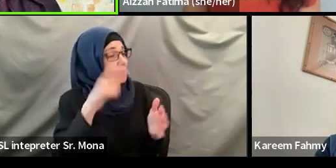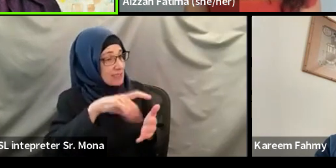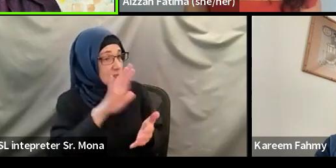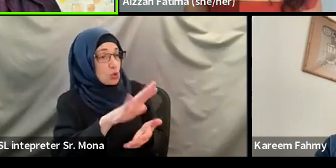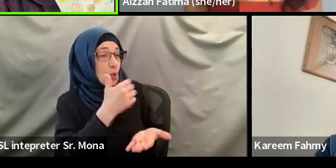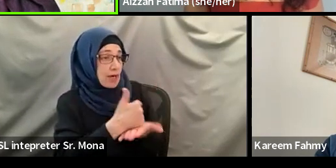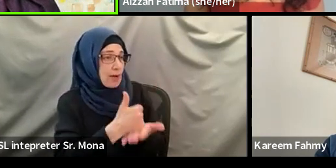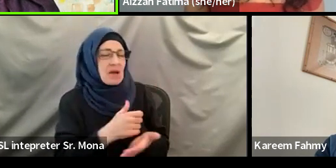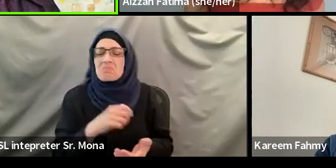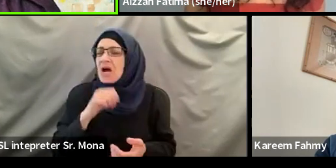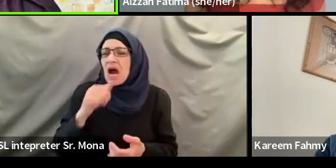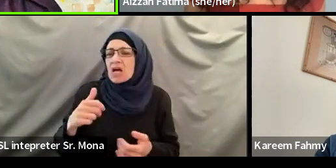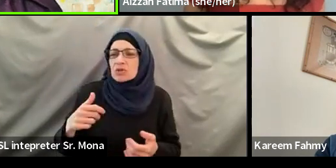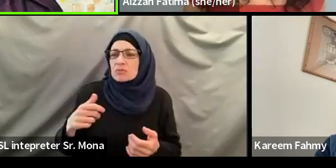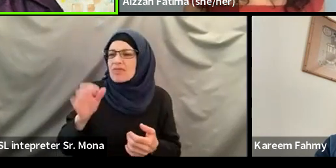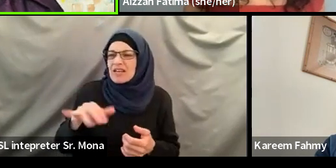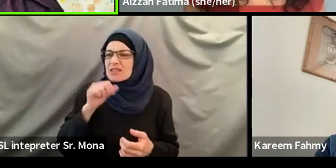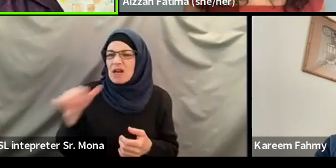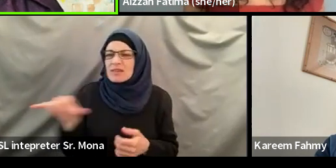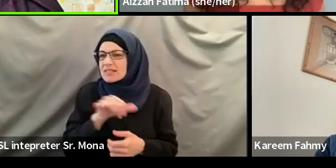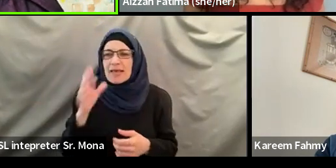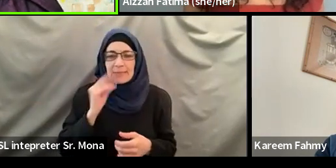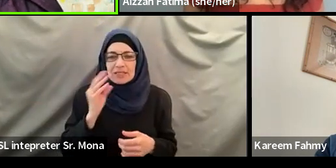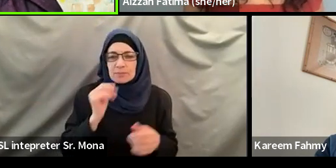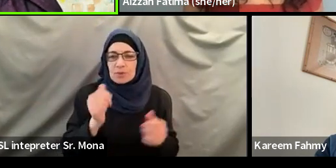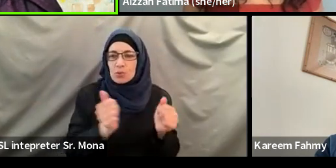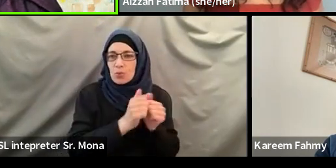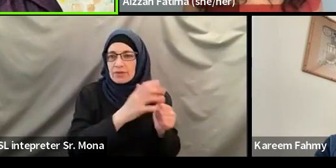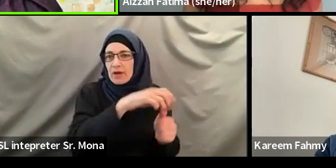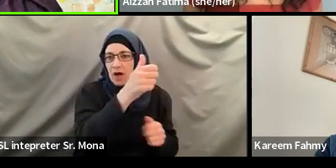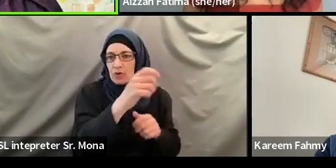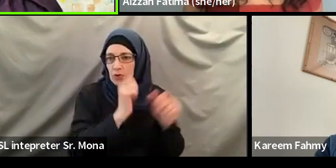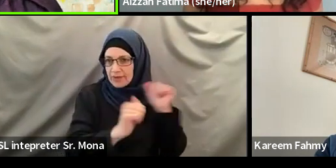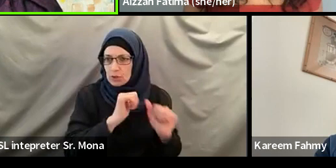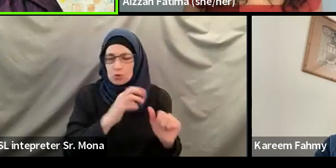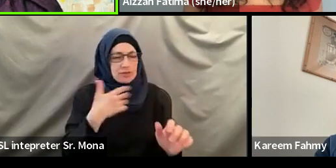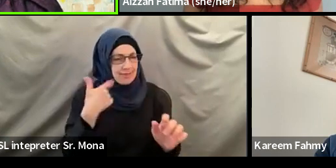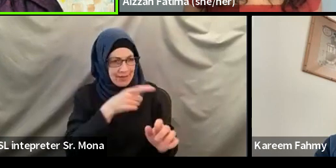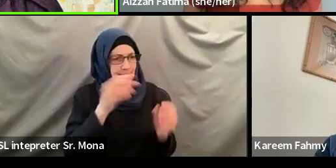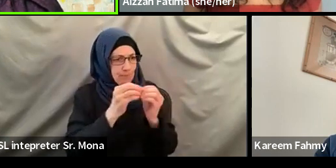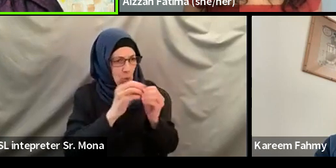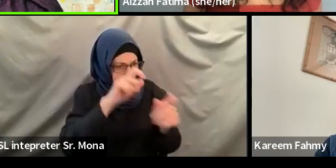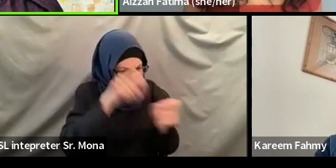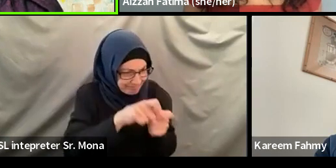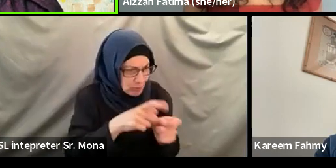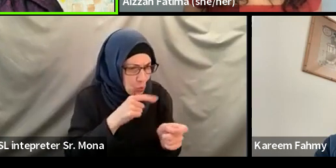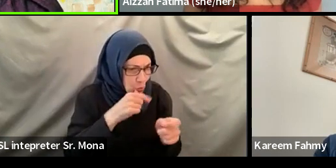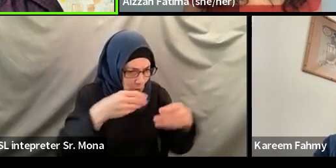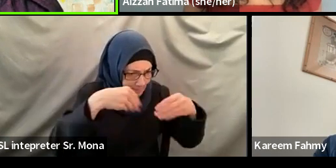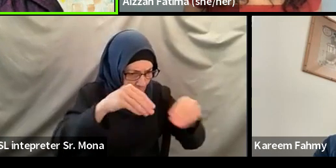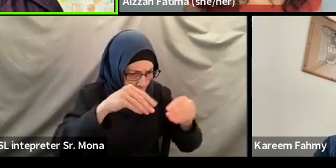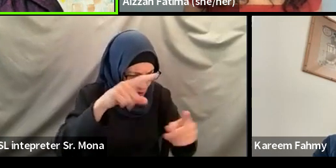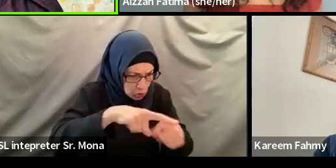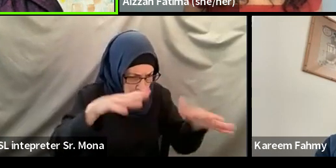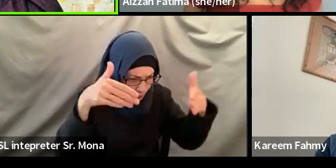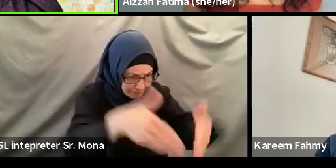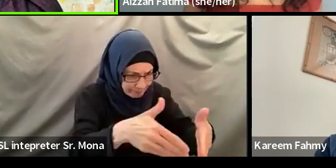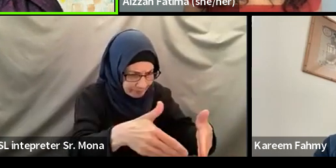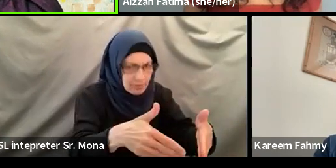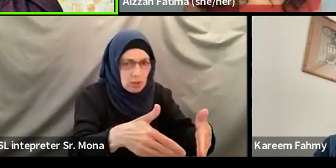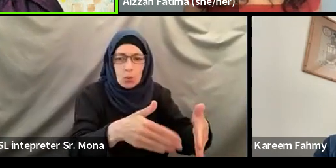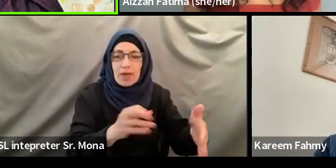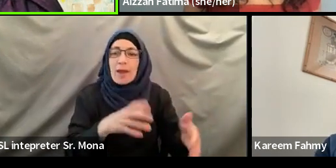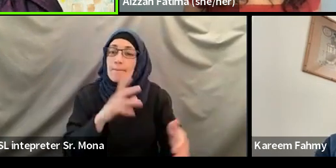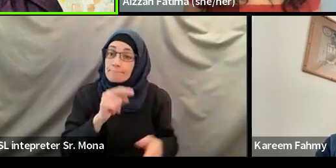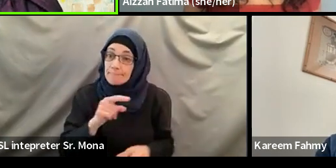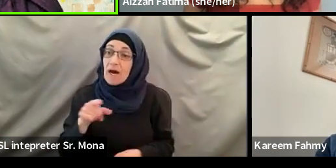with other theaters. Other theaters will be like, well, this is how we market. This is when we market. This is who we market to. And people will show up because we are this theater company. But they